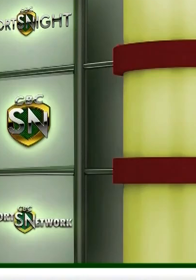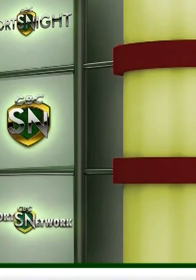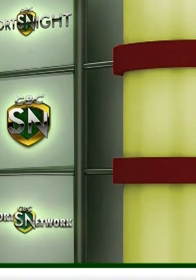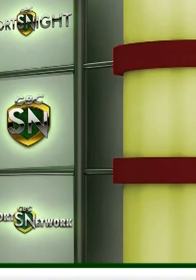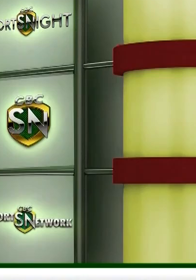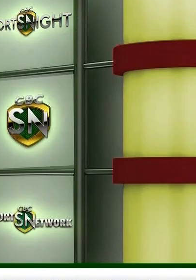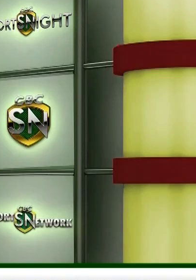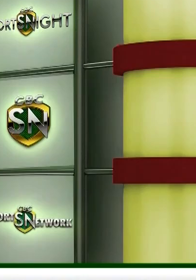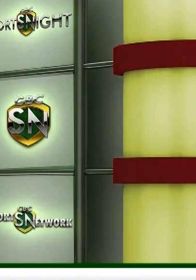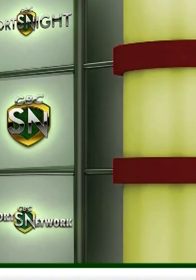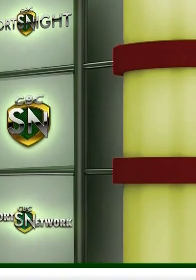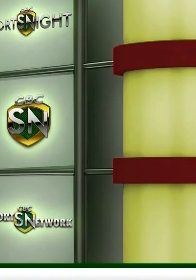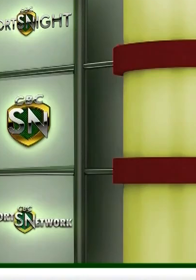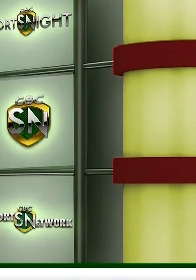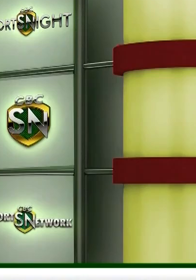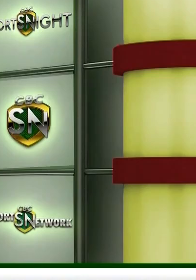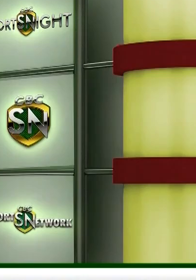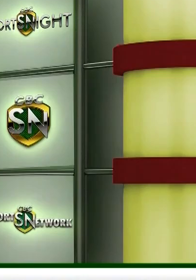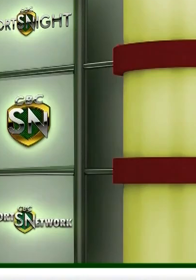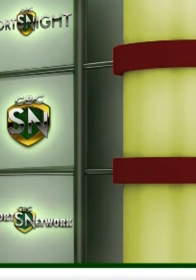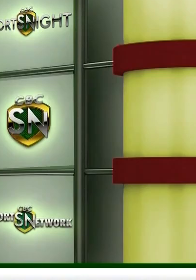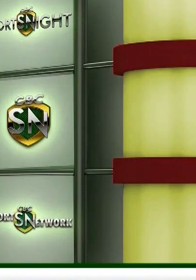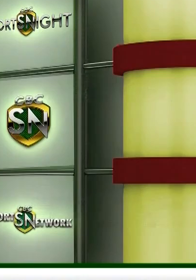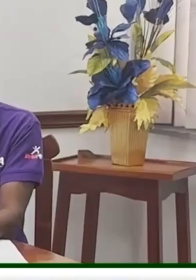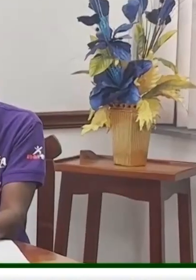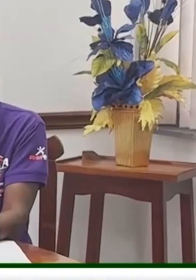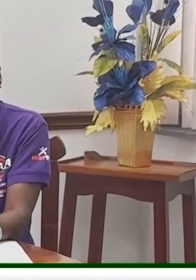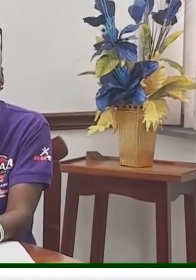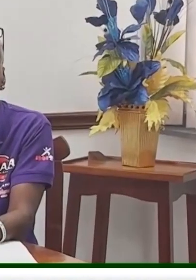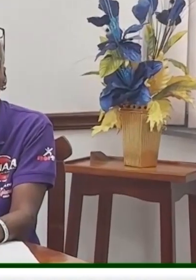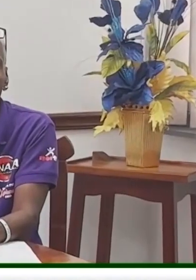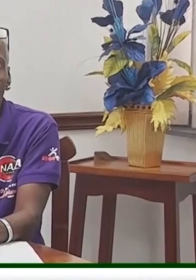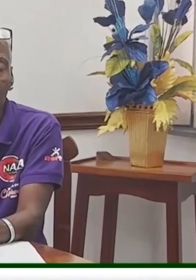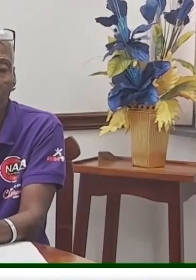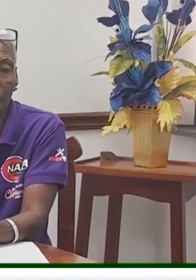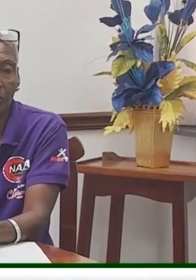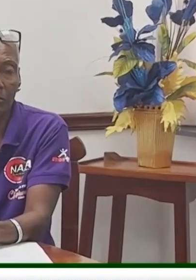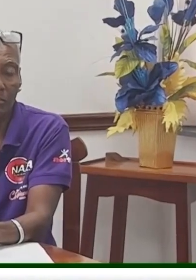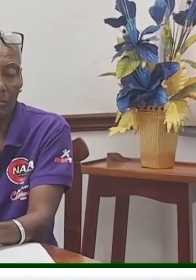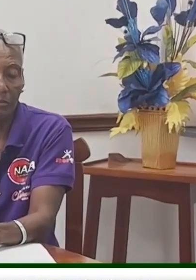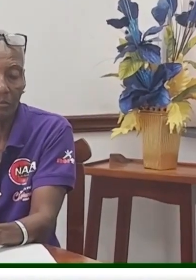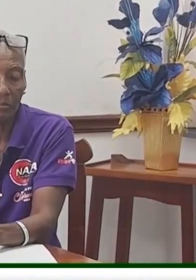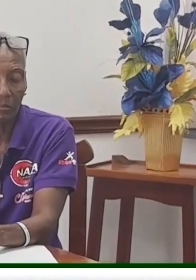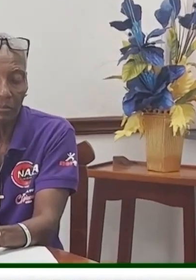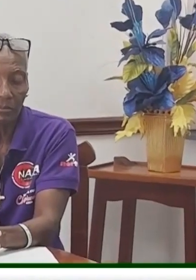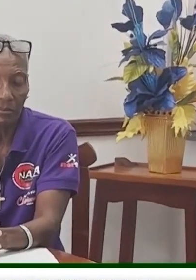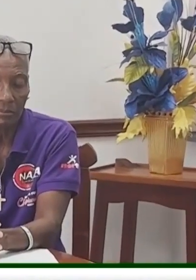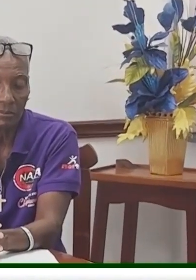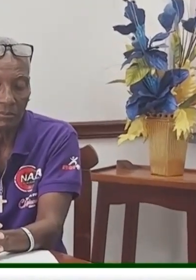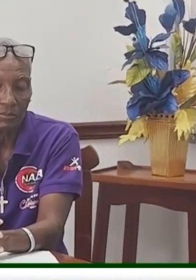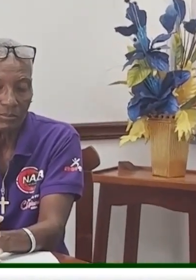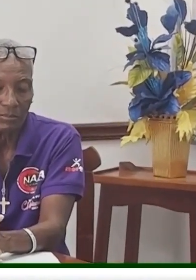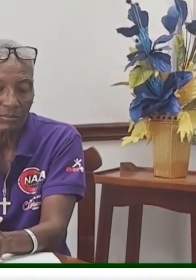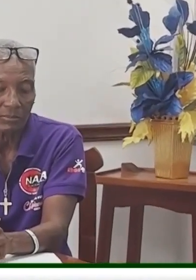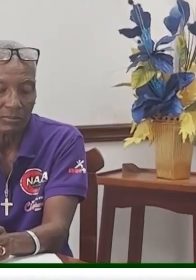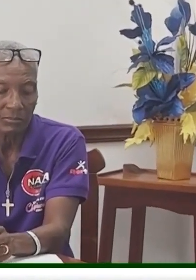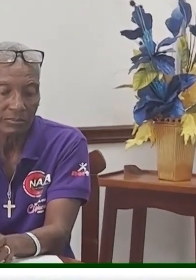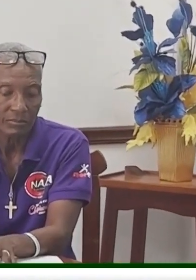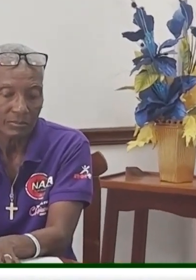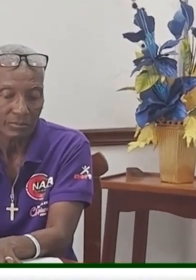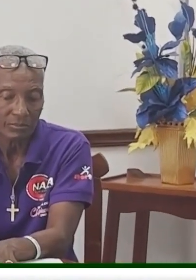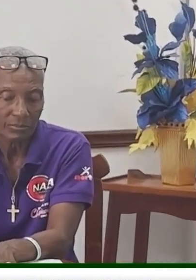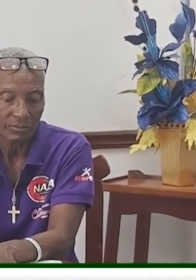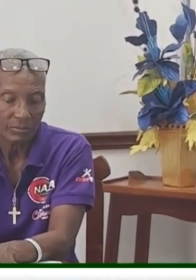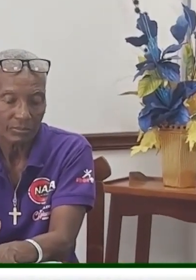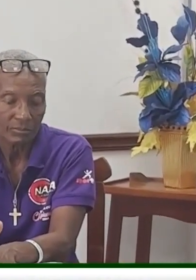event facilities for young athletes. As you may be aware, there are few facilities in Barbados where field event